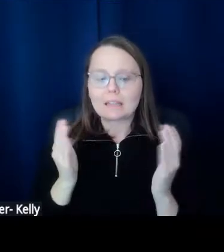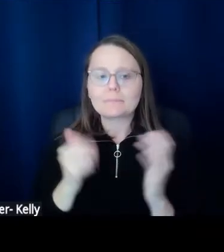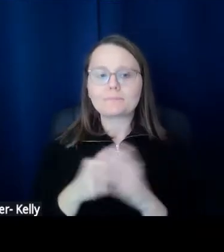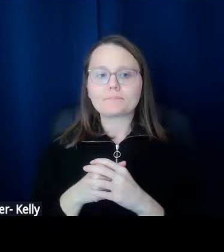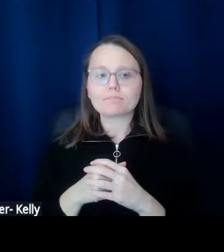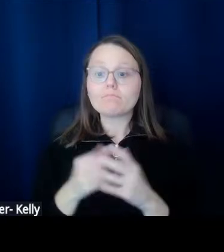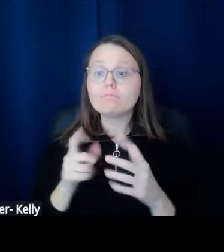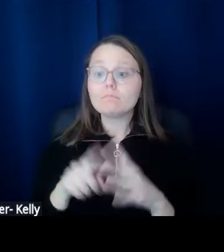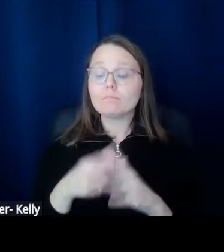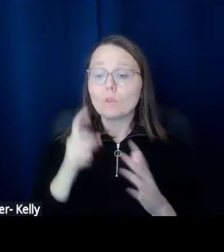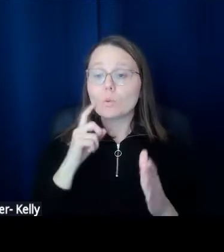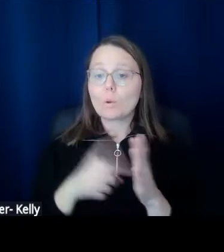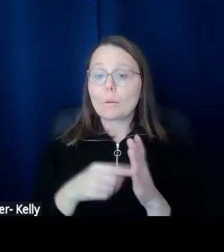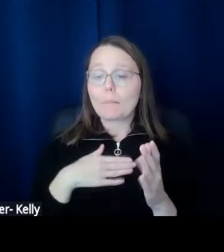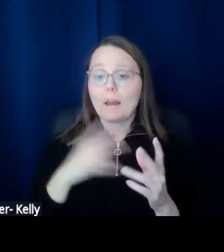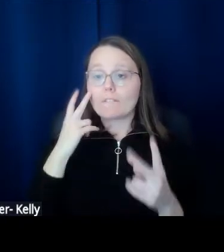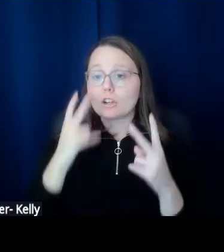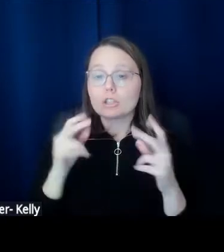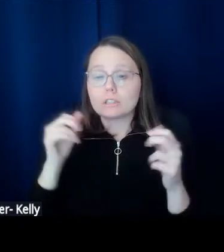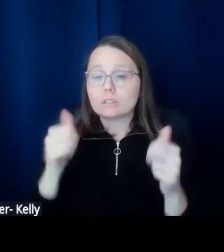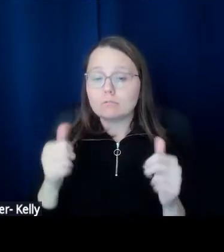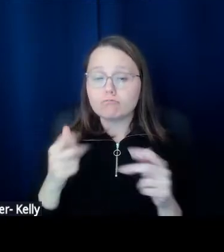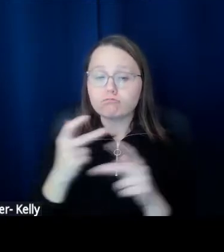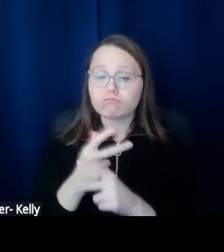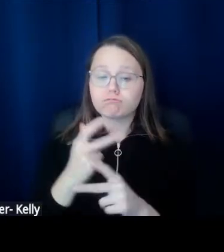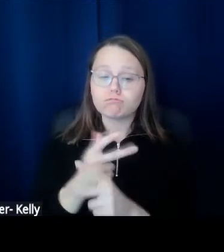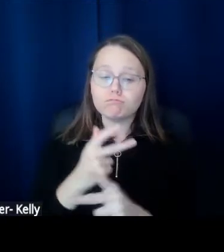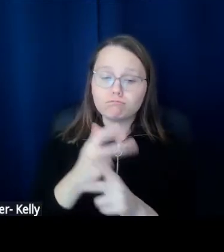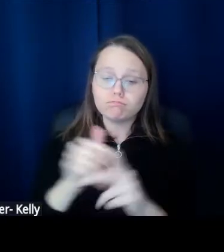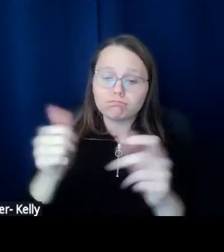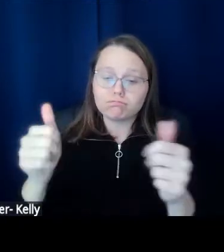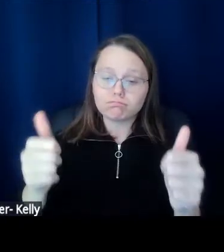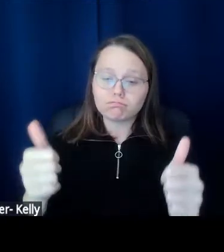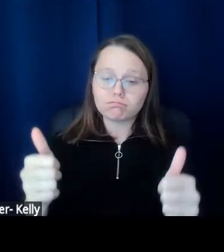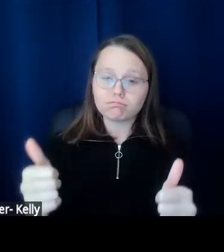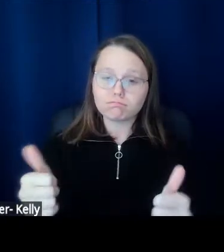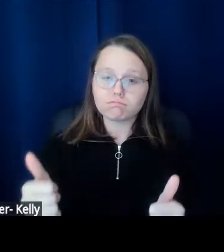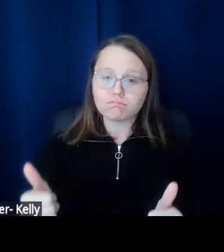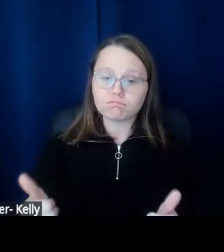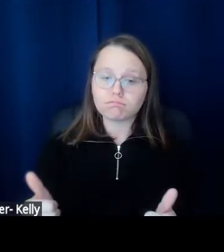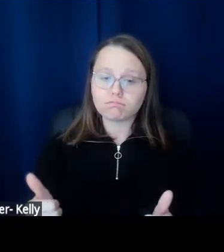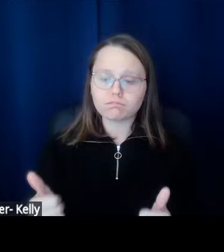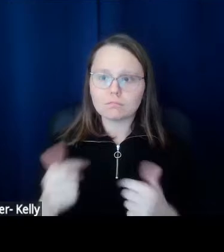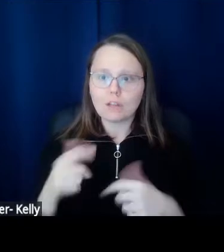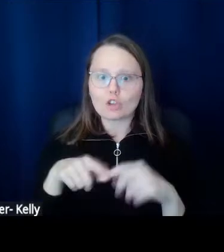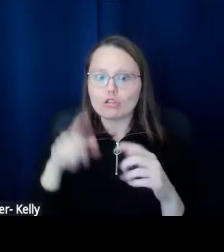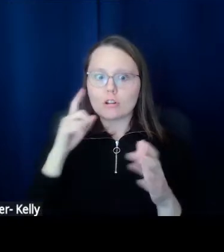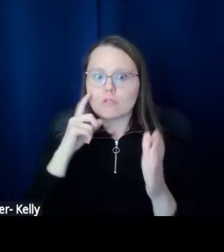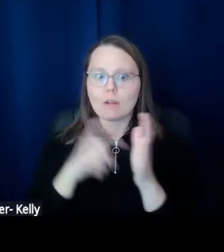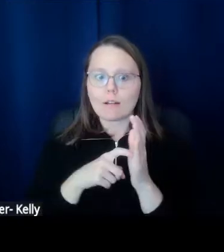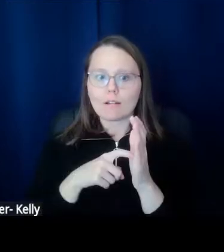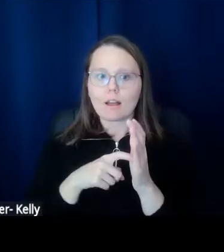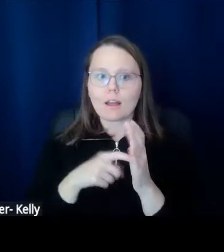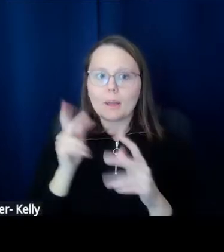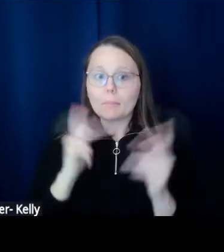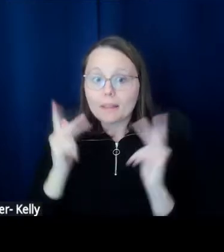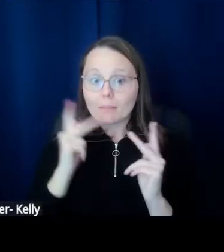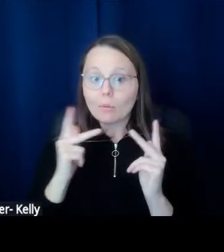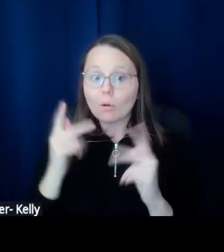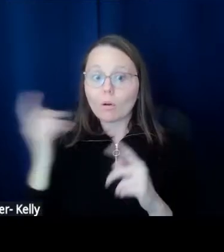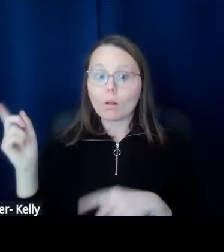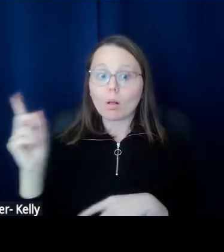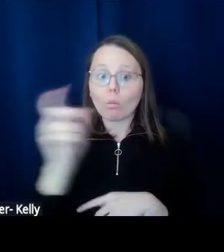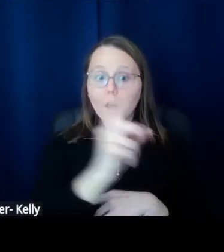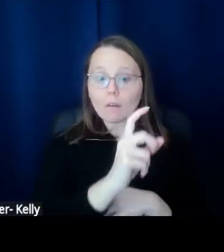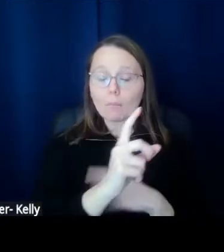started to notice my vision just worsen and worsen in college. And when I stopped being able to recognize people as they walk by me on